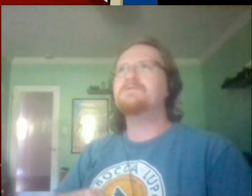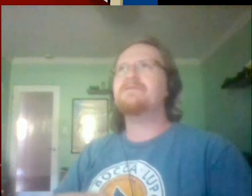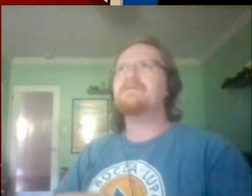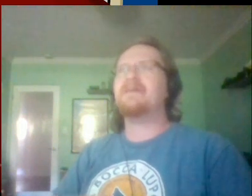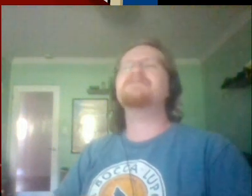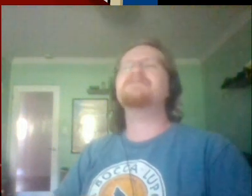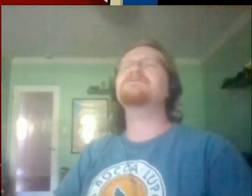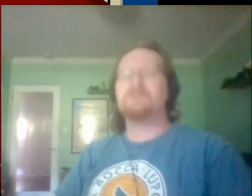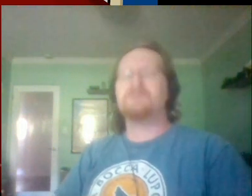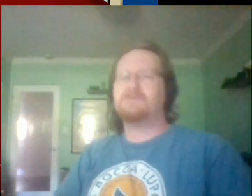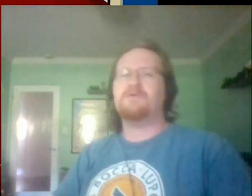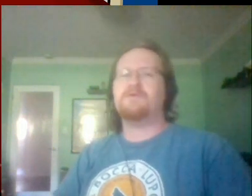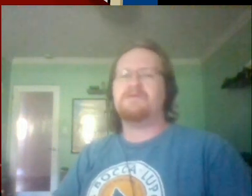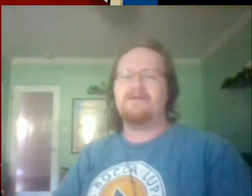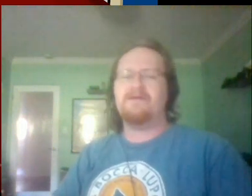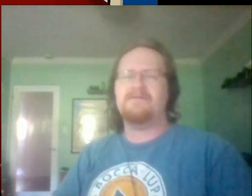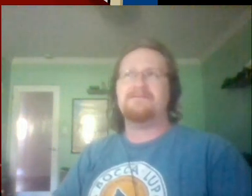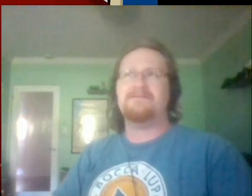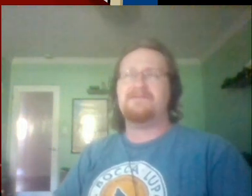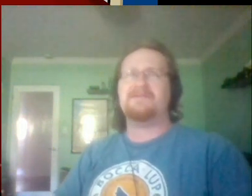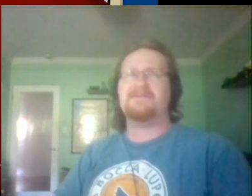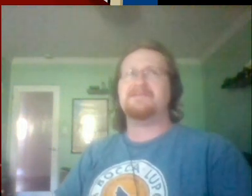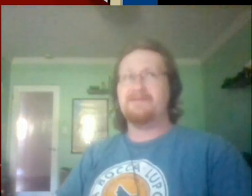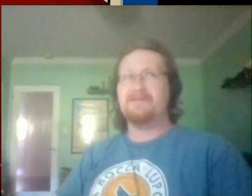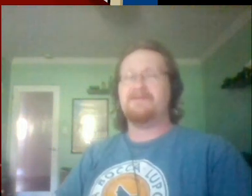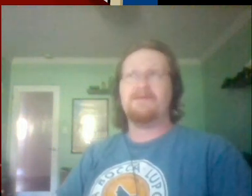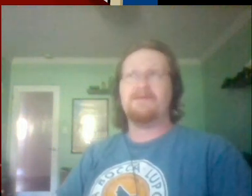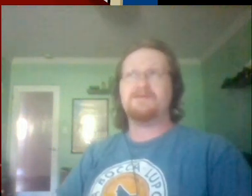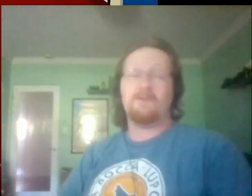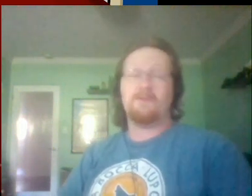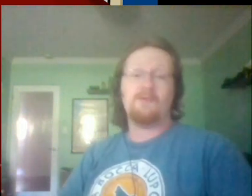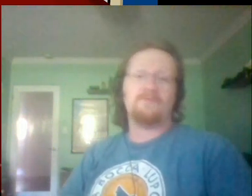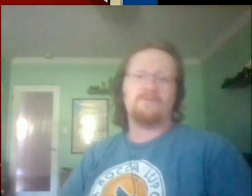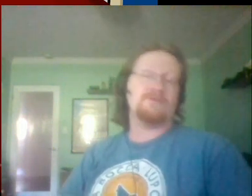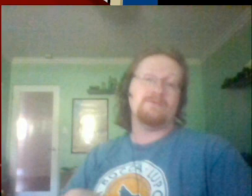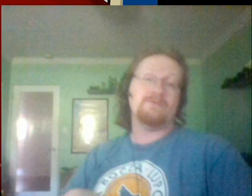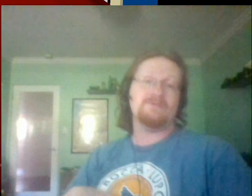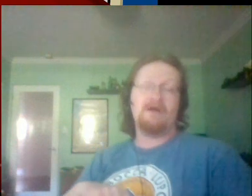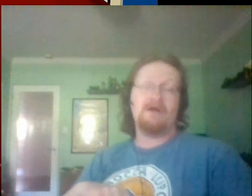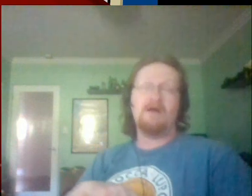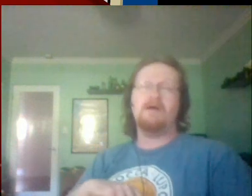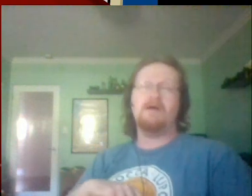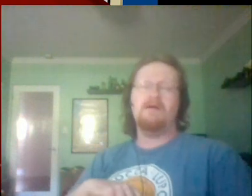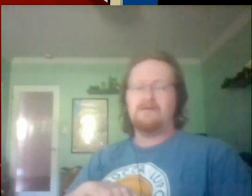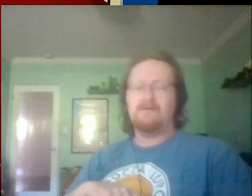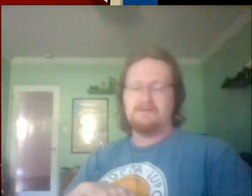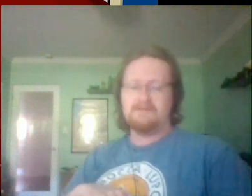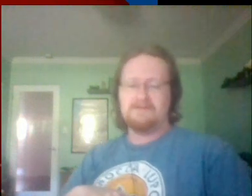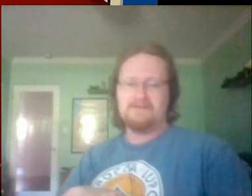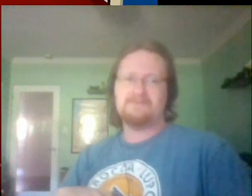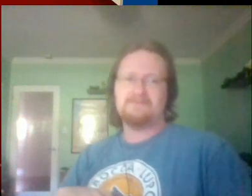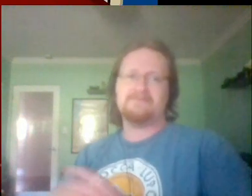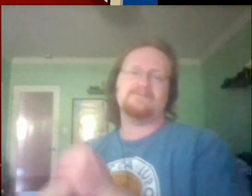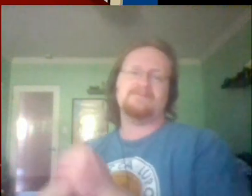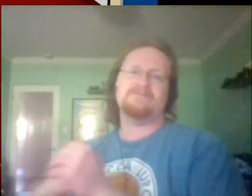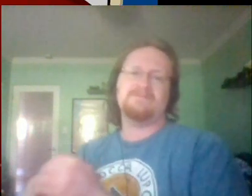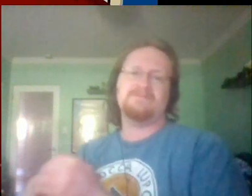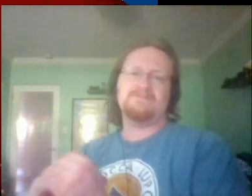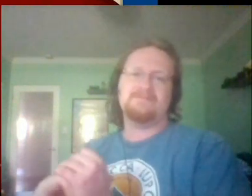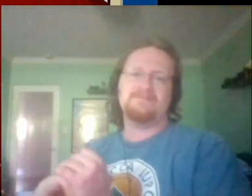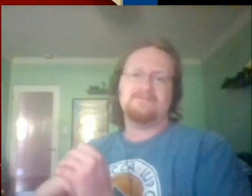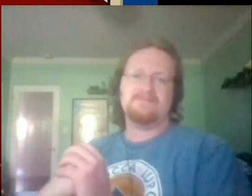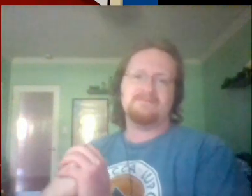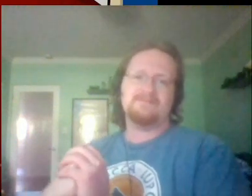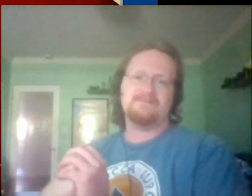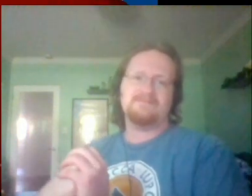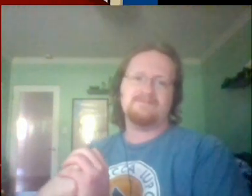news even? It starts with a put down Does it even have it's own local news? Okay Dan, I'm